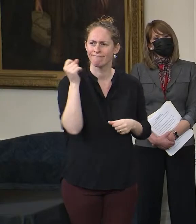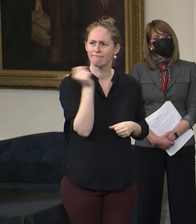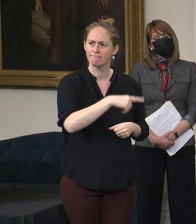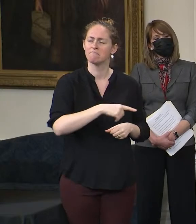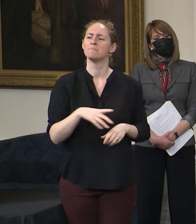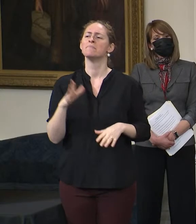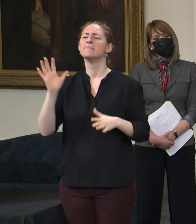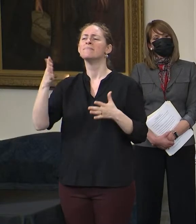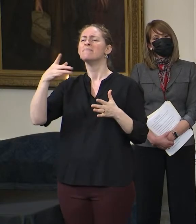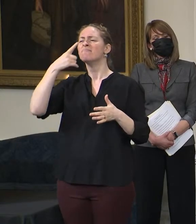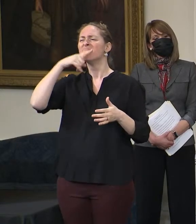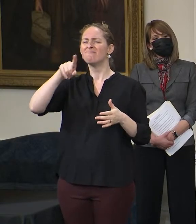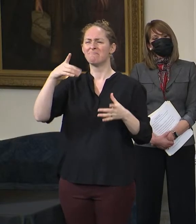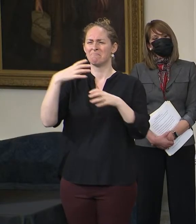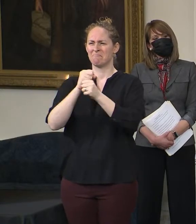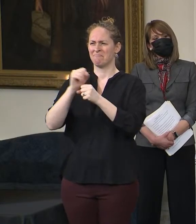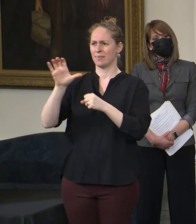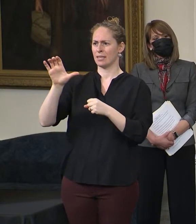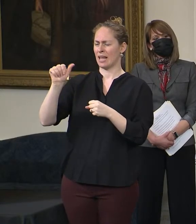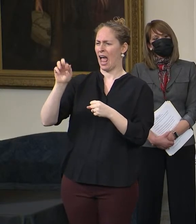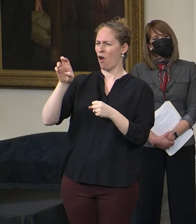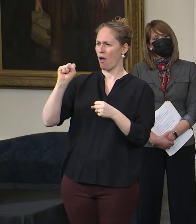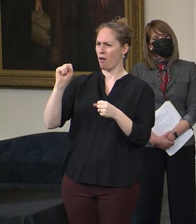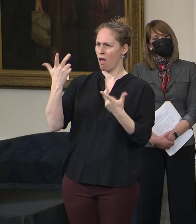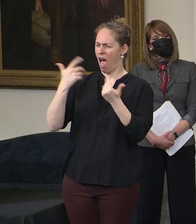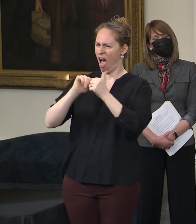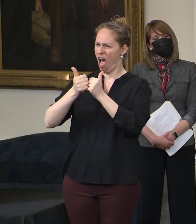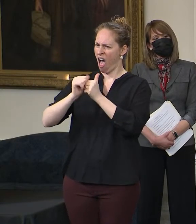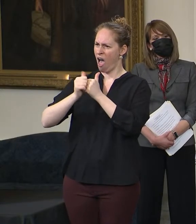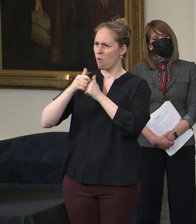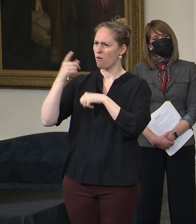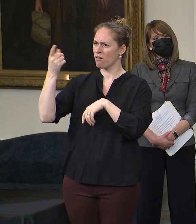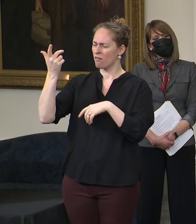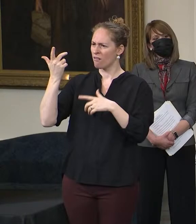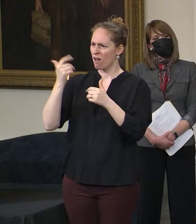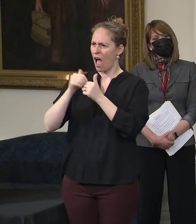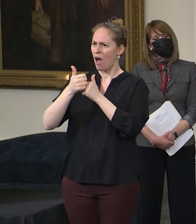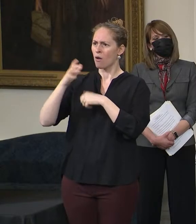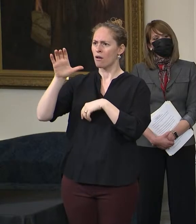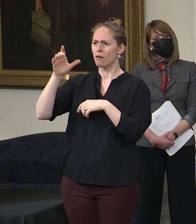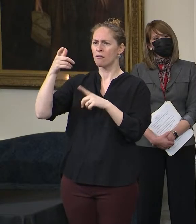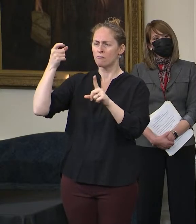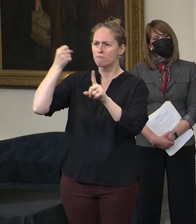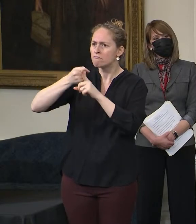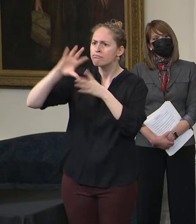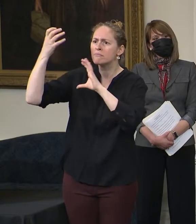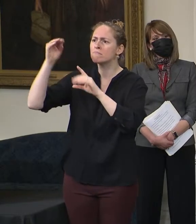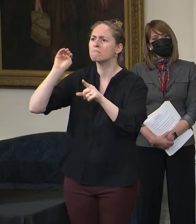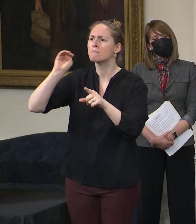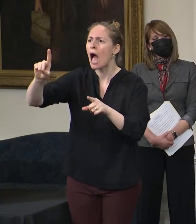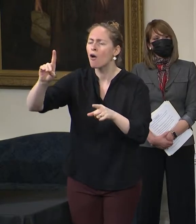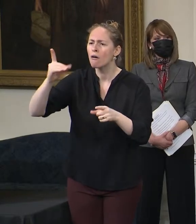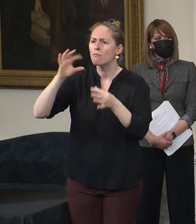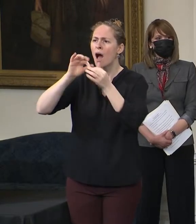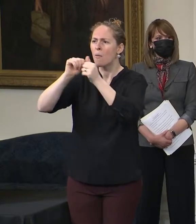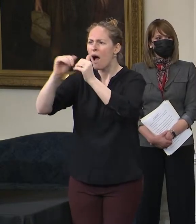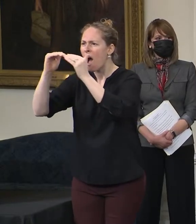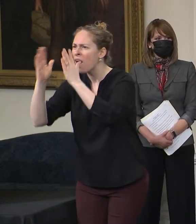understand, how could this hurt Maryland if no additional funding comes, like for housing? Well,